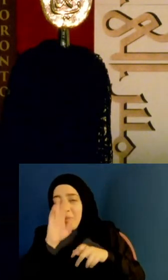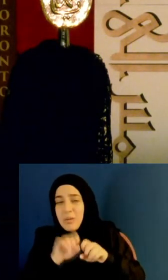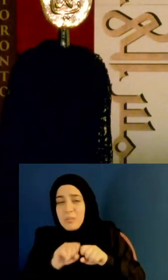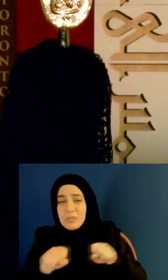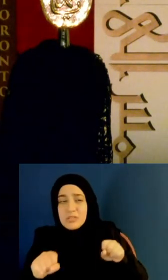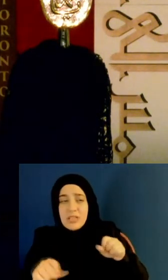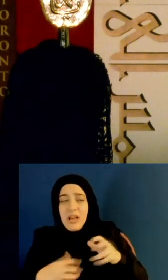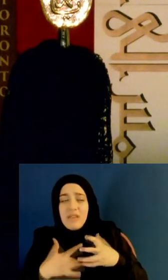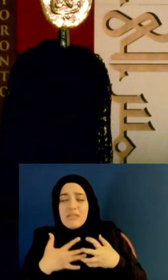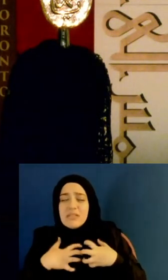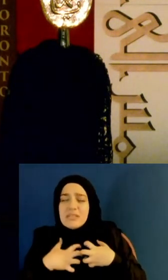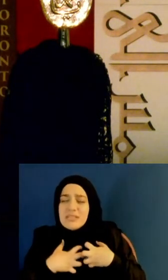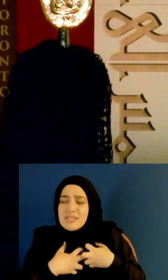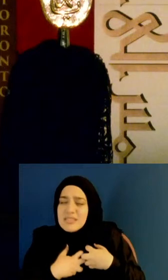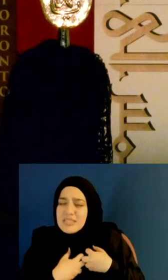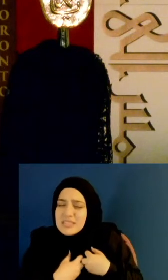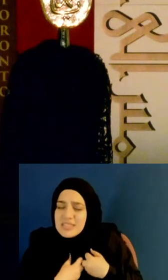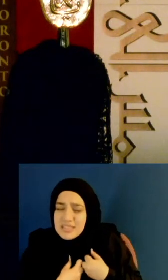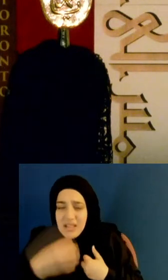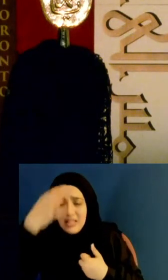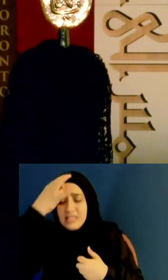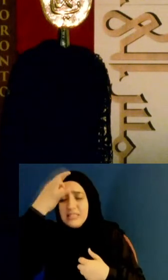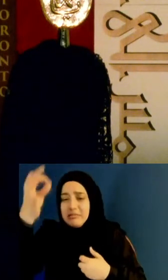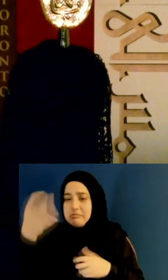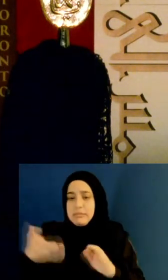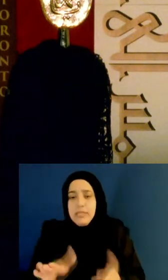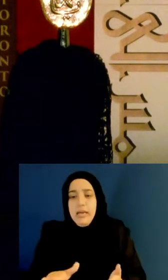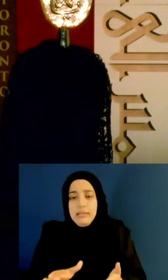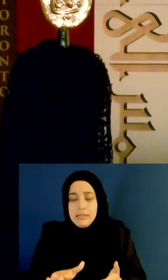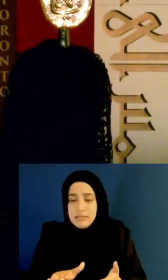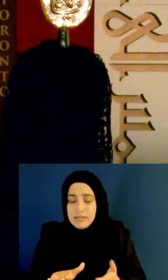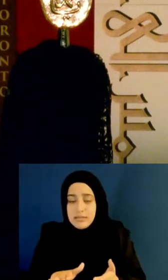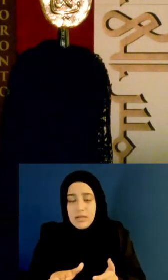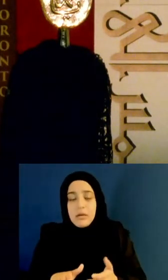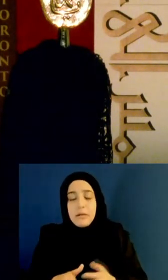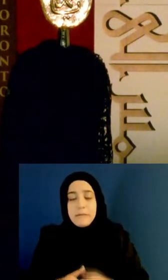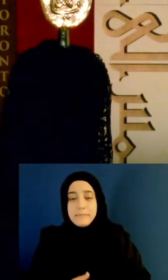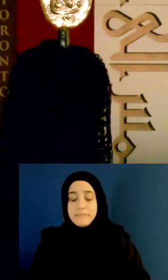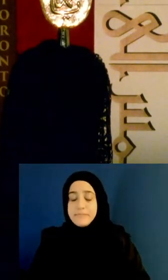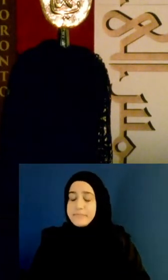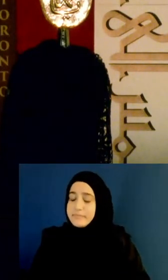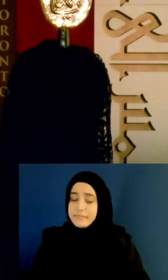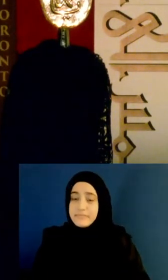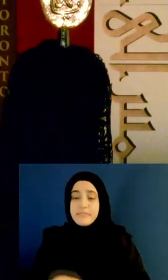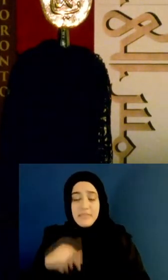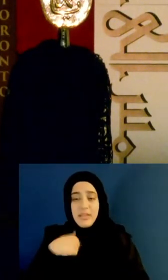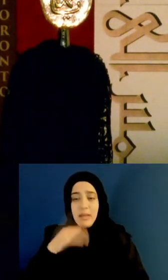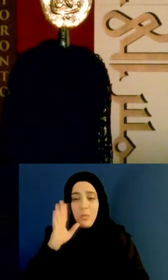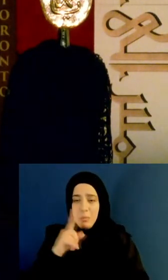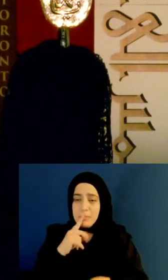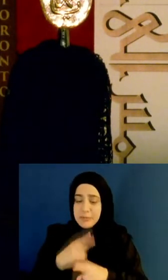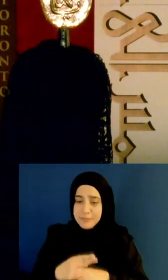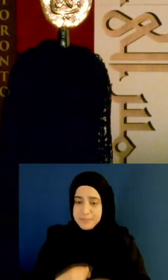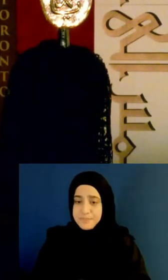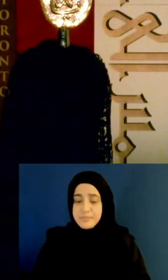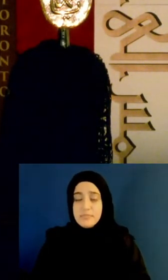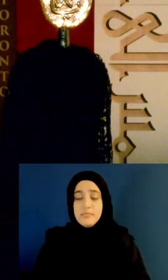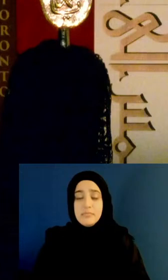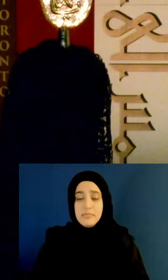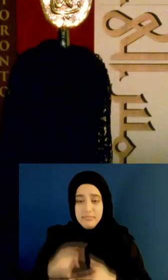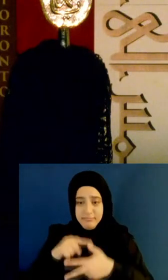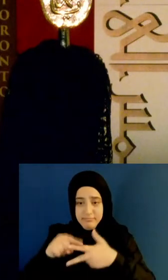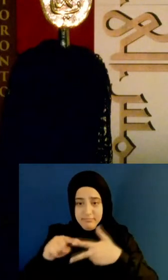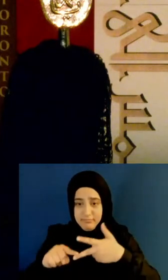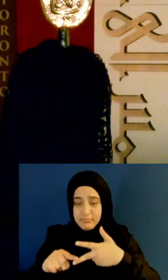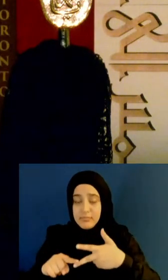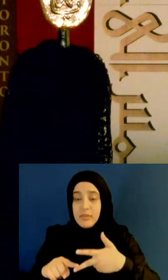grief. Allah, shalom. From these three, I will mention for you two. The Rawi mentions the first call